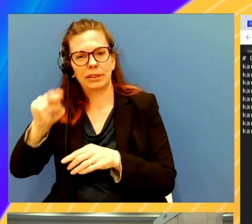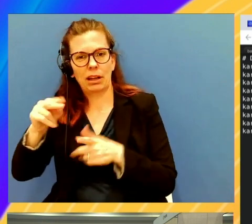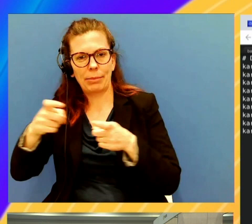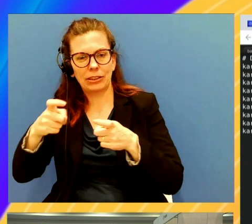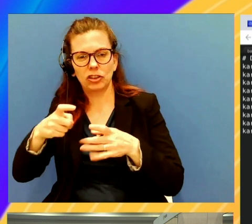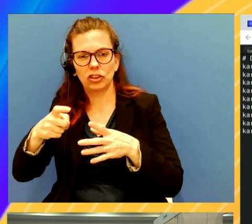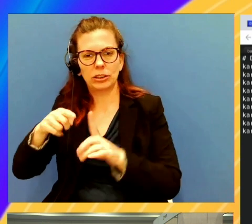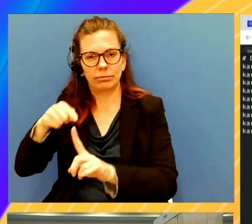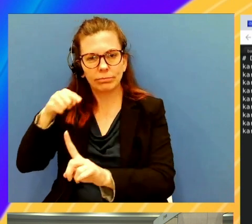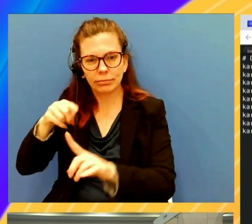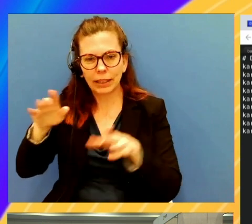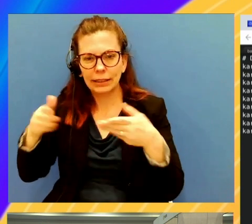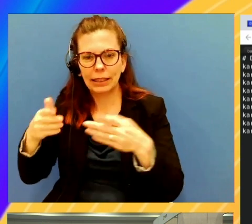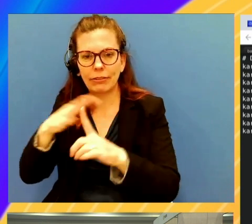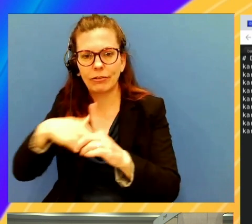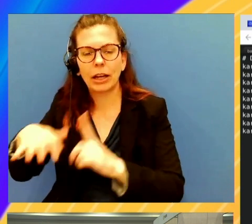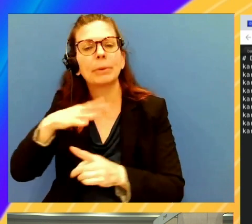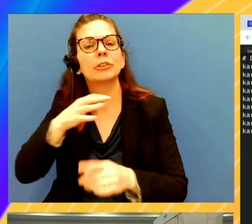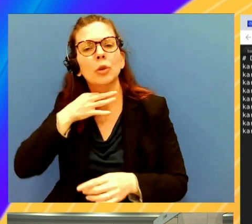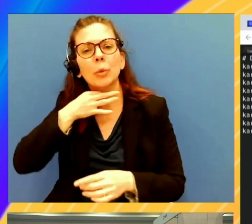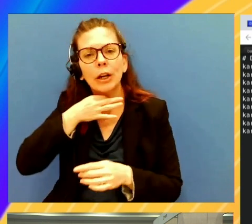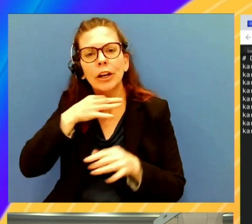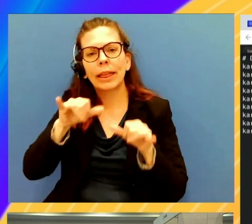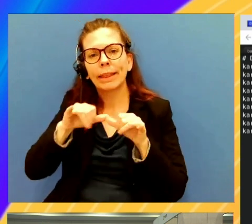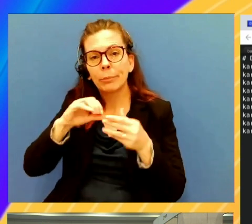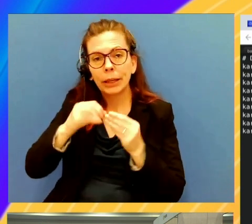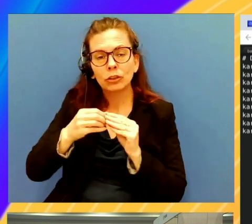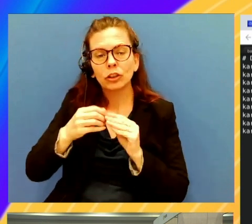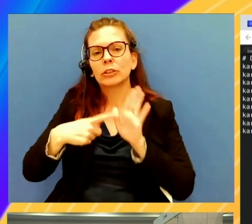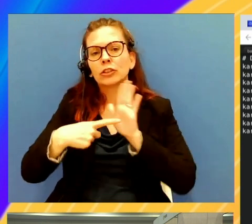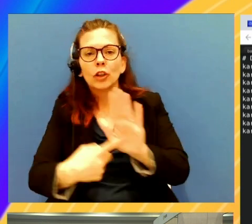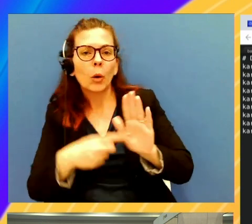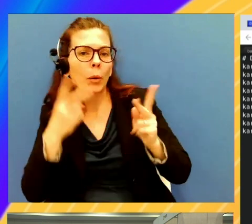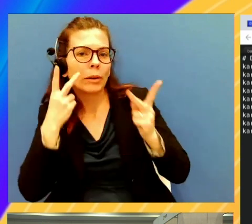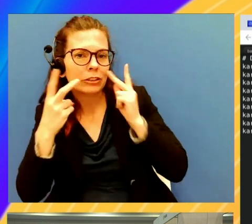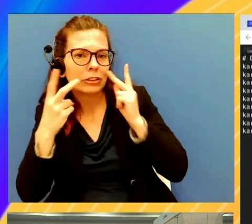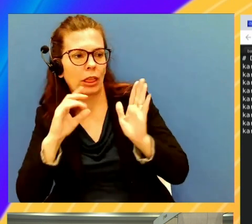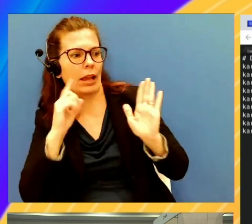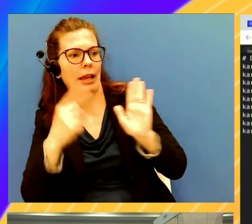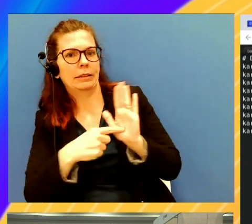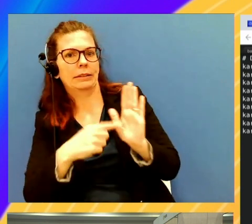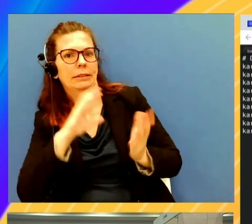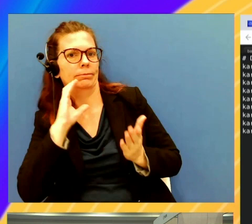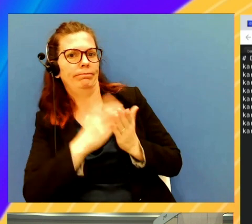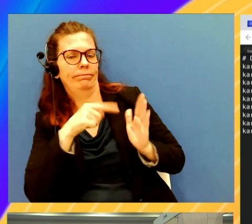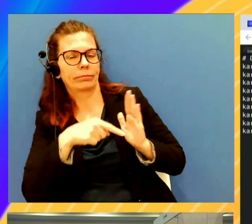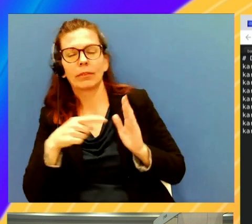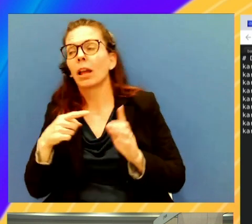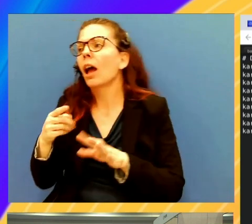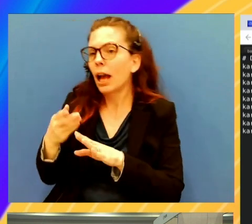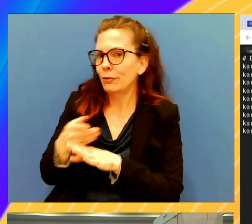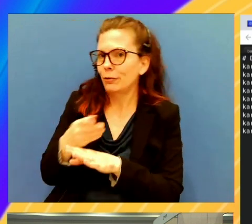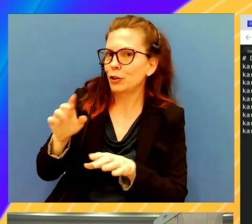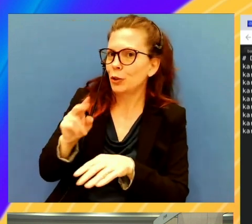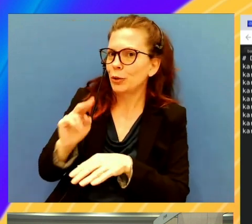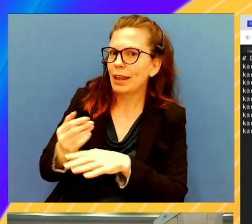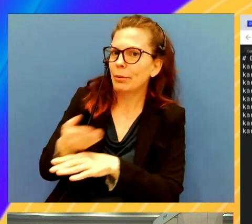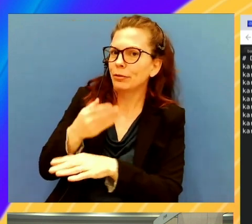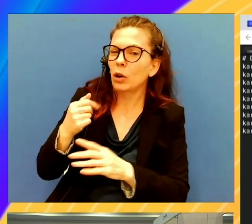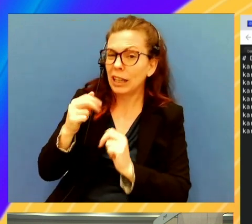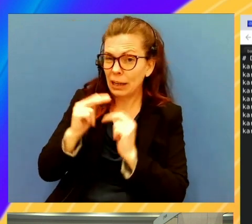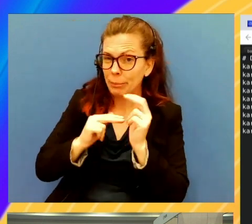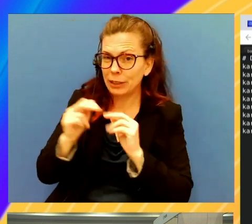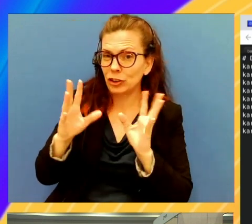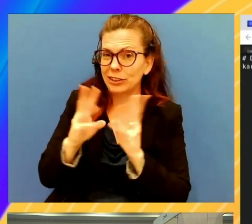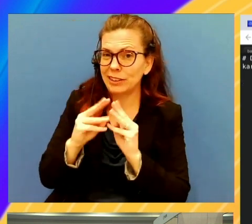managed Grafana environment, to query that metrics and show and visualize. Yeah, that's exciting. Those metrics as well. I used Managed Grafana in a builder session yesterday,